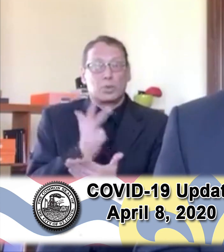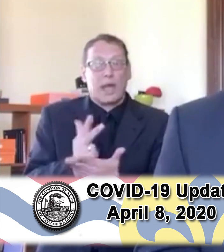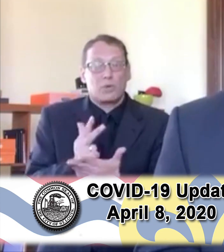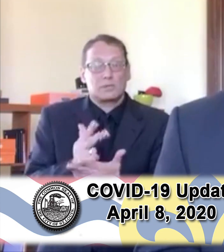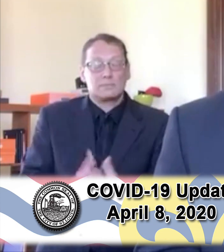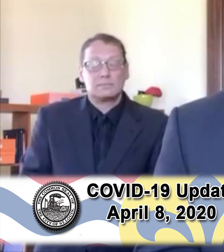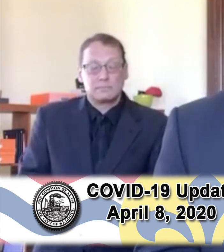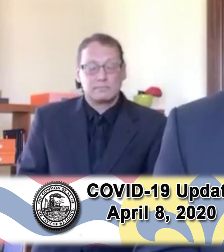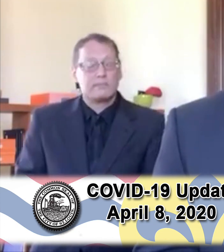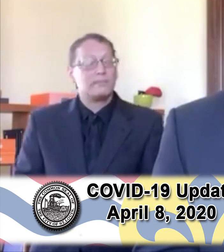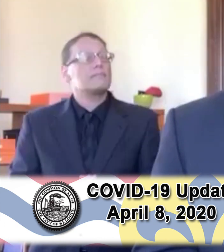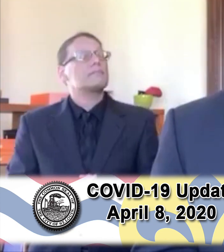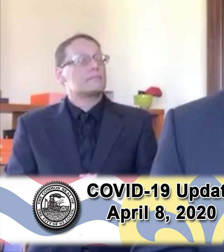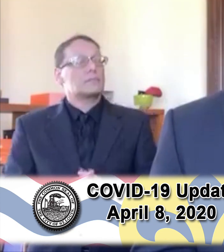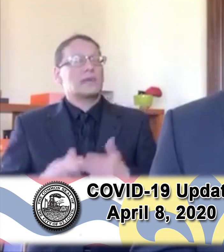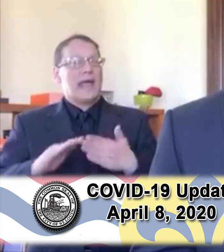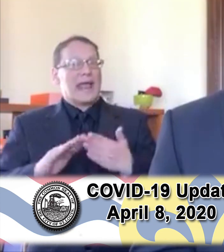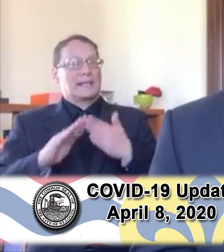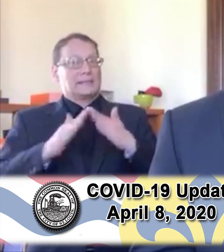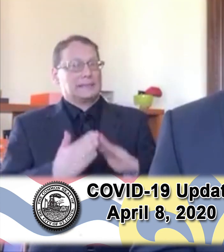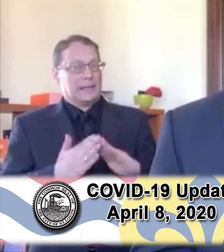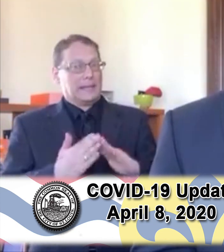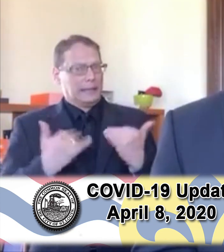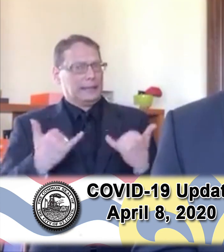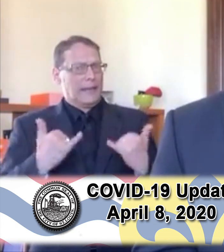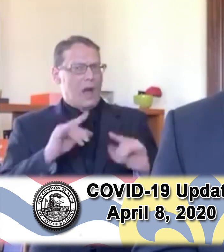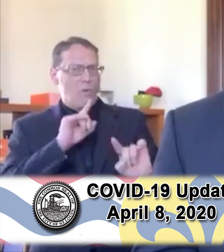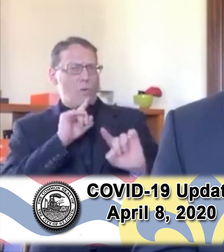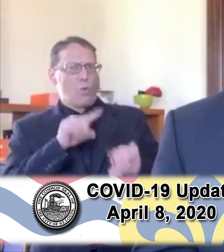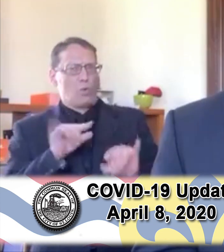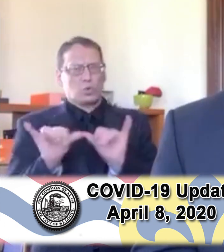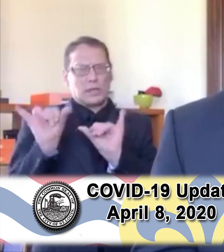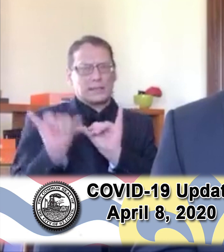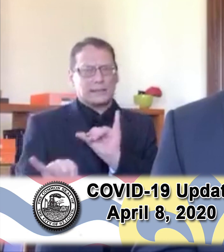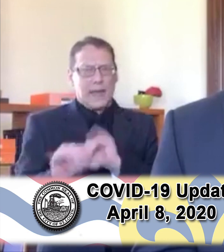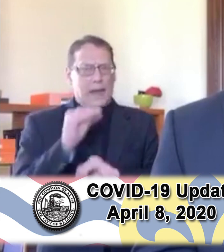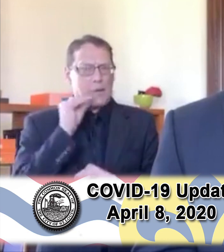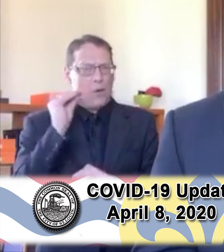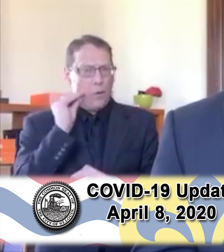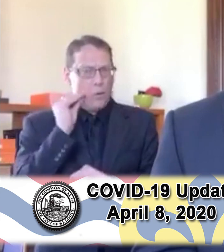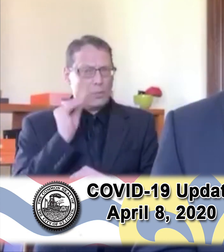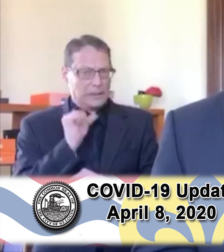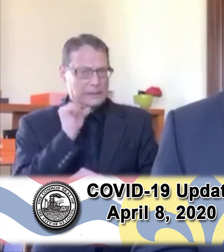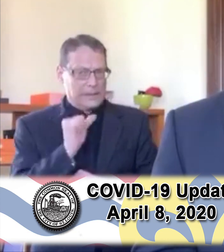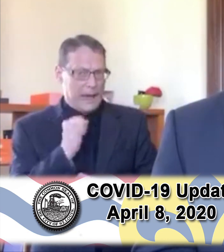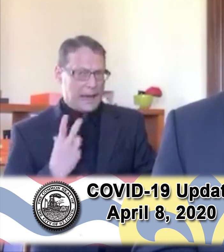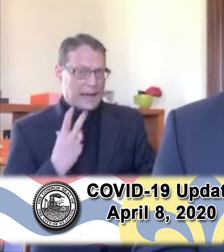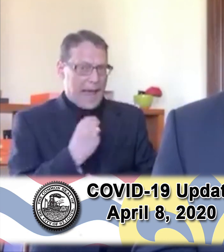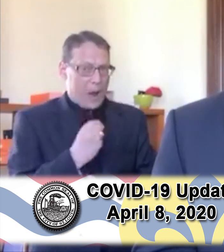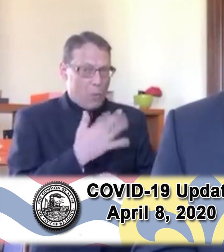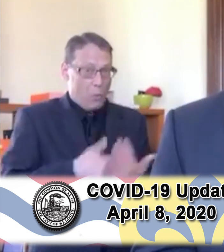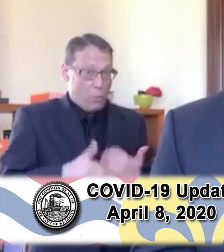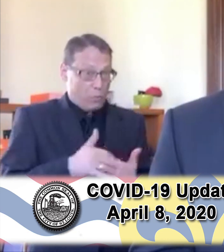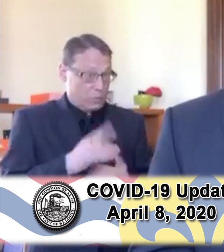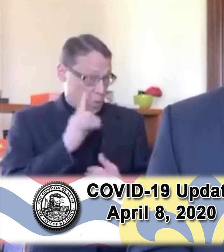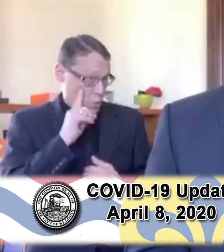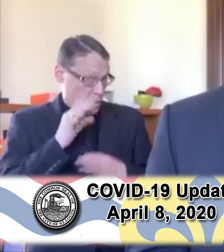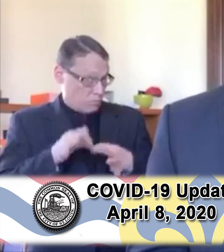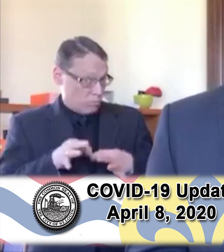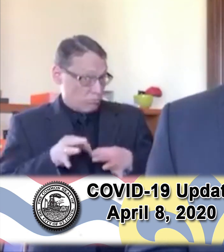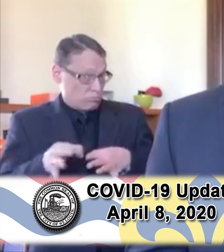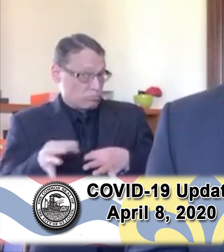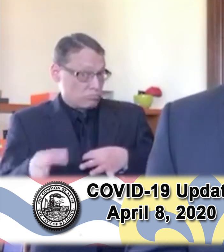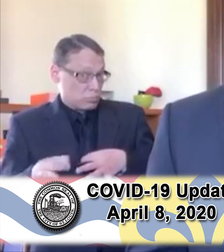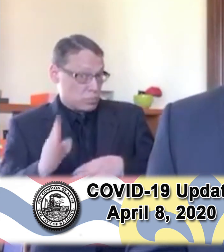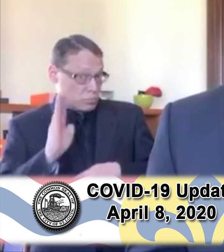So the city is obviously under a stay-at-home order right now. Do you expect that to be extended? What